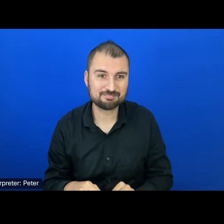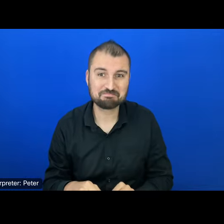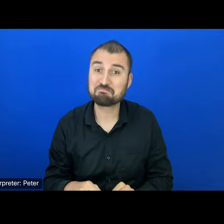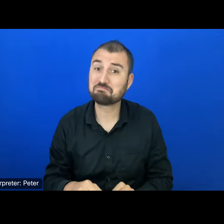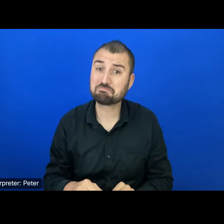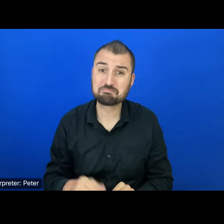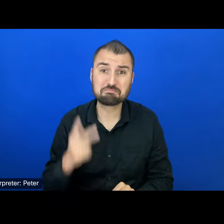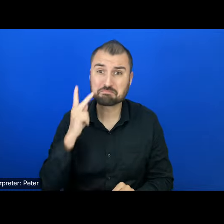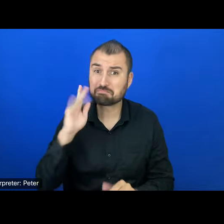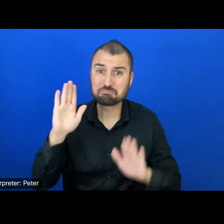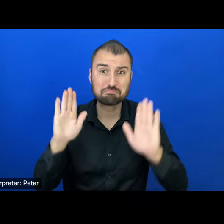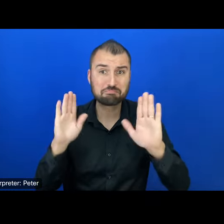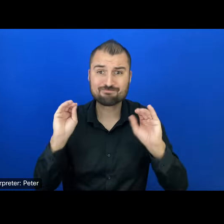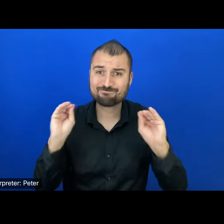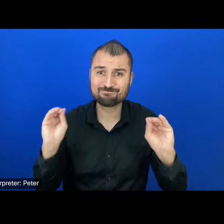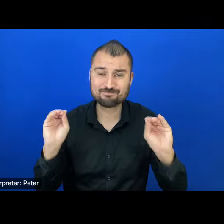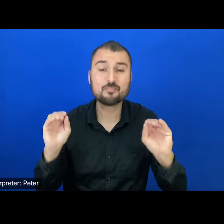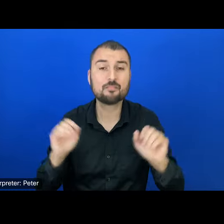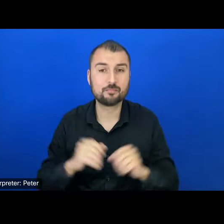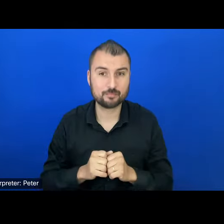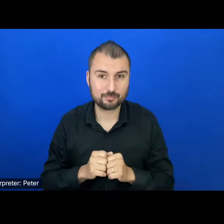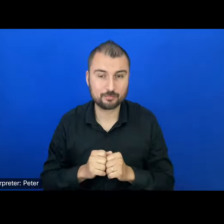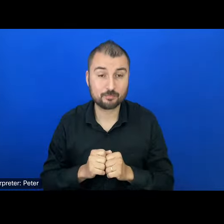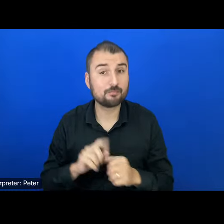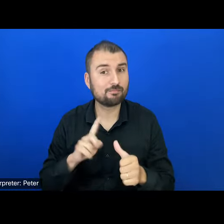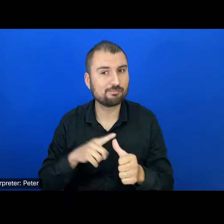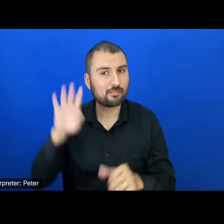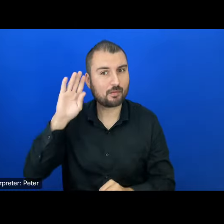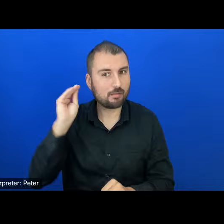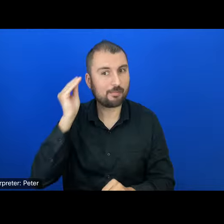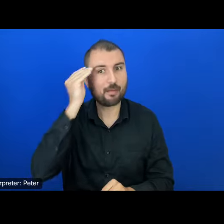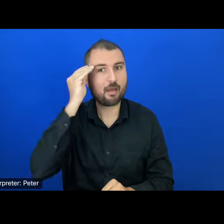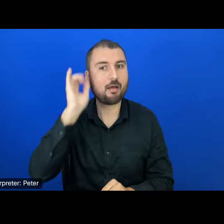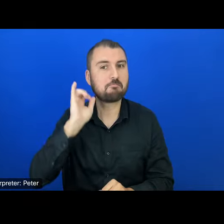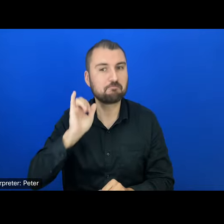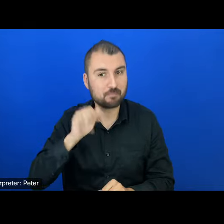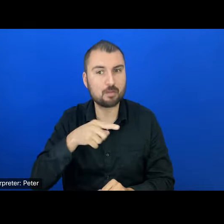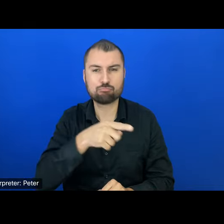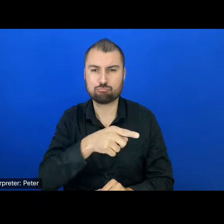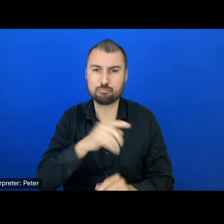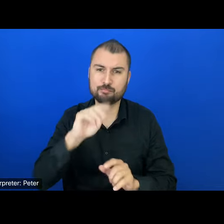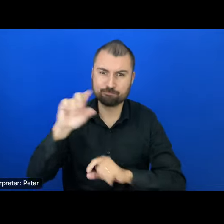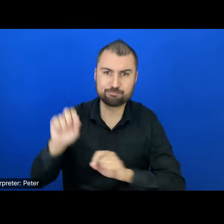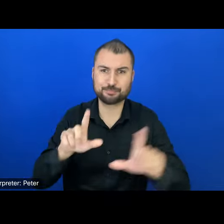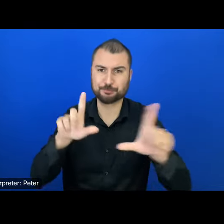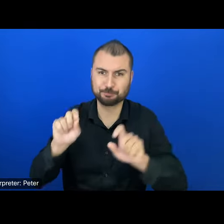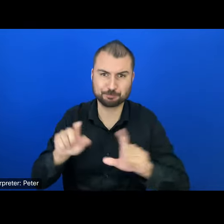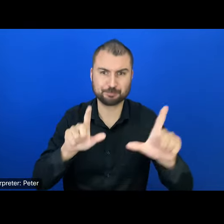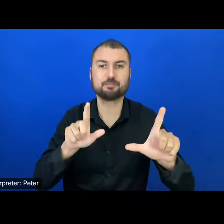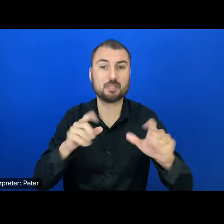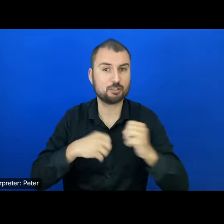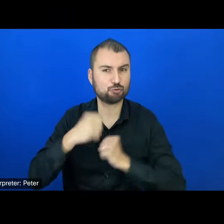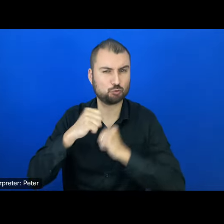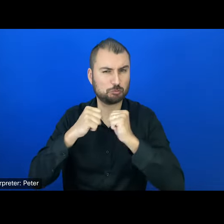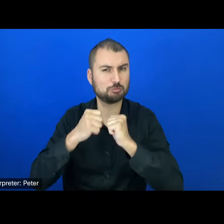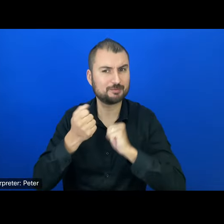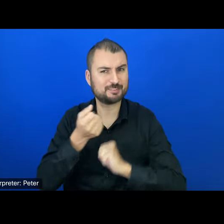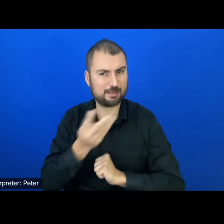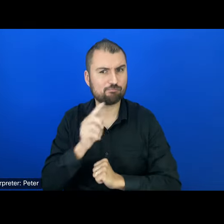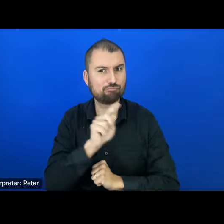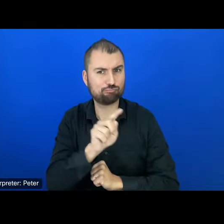any. First thing that comes to mind, like you showed us several of the structures here. Do we have